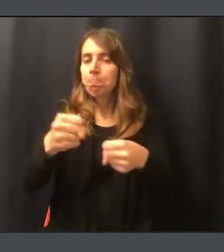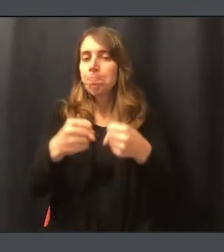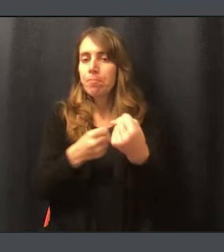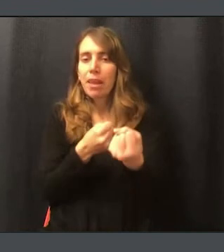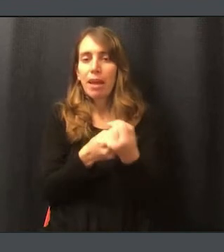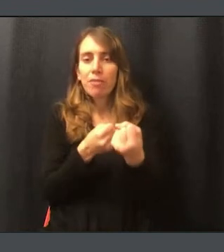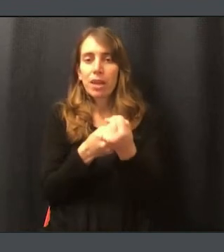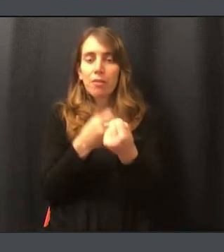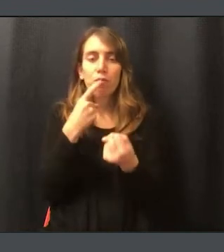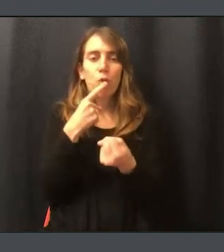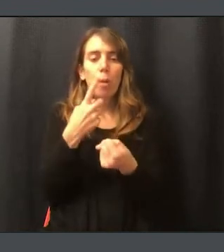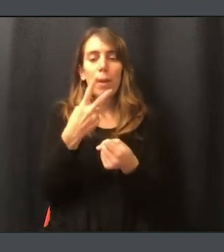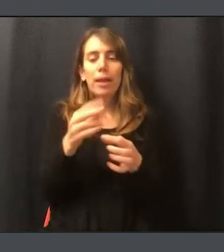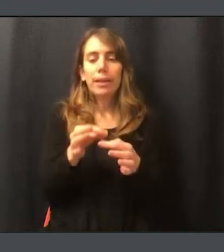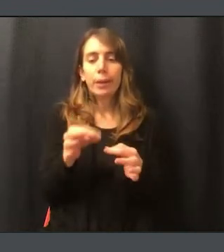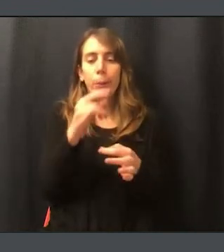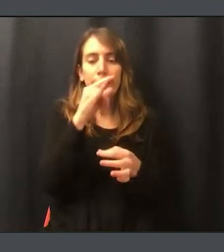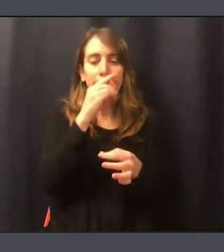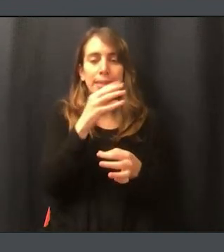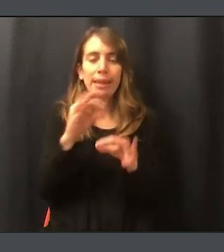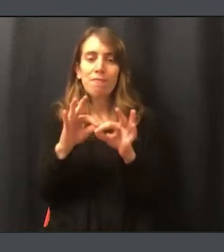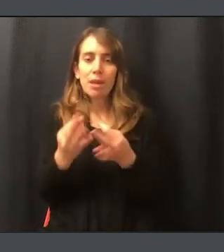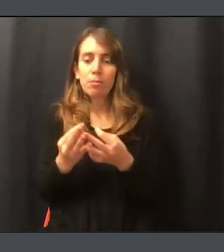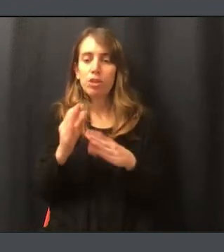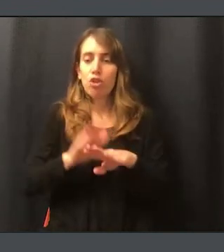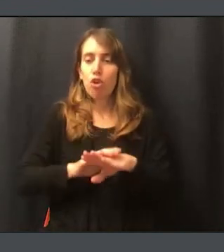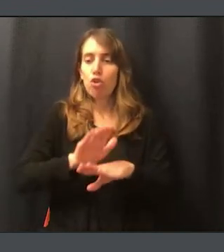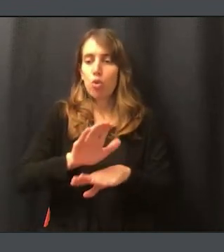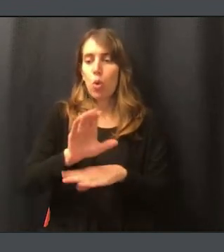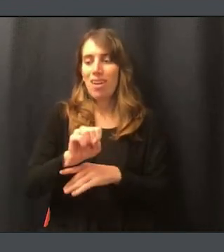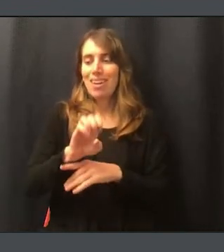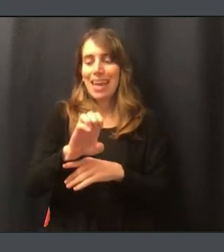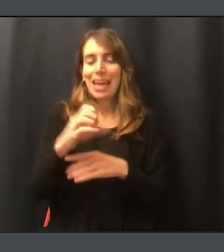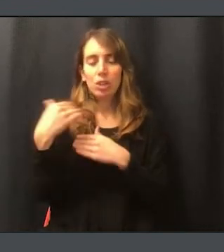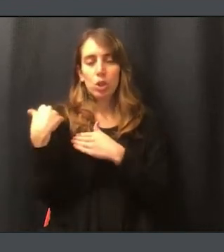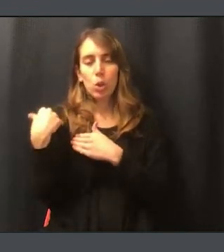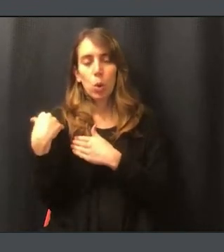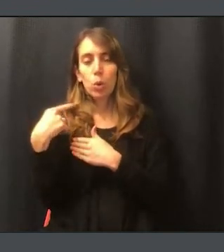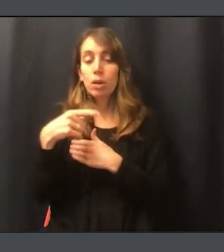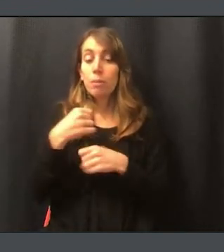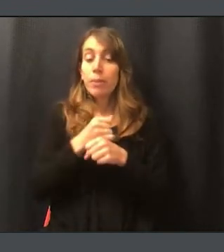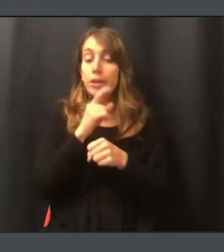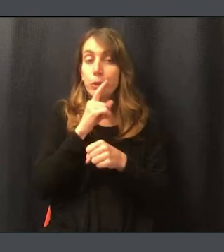for bilingual kids and families in your caseload, right? And make sure that parents know what their rights are.